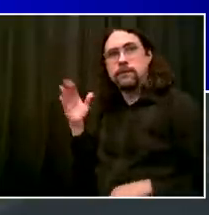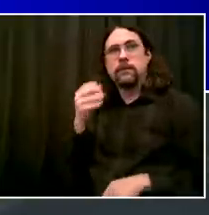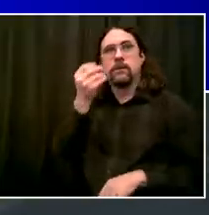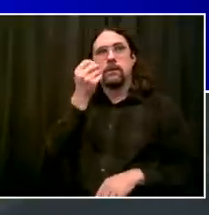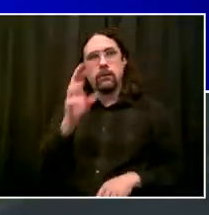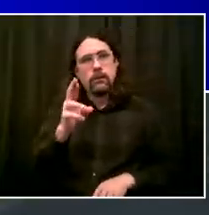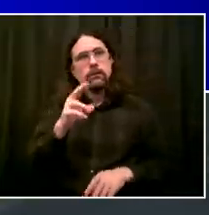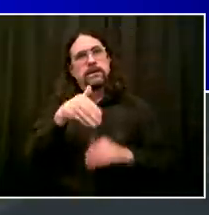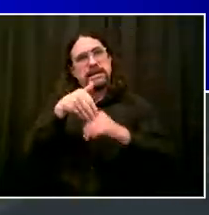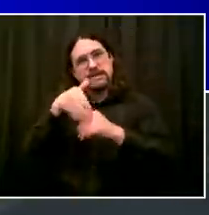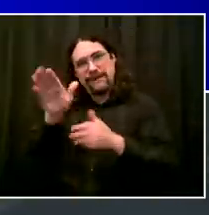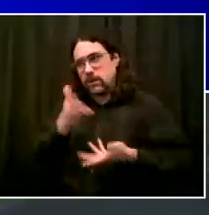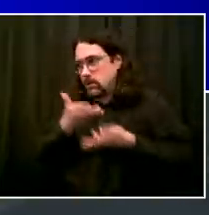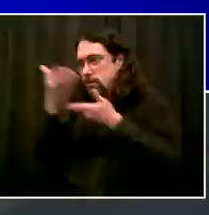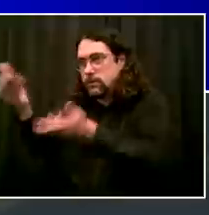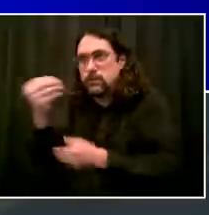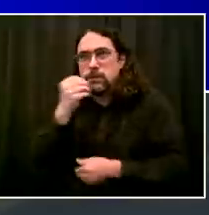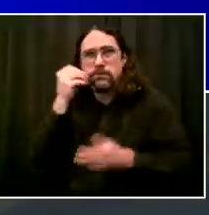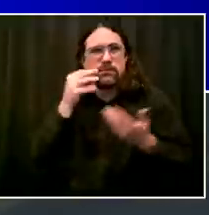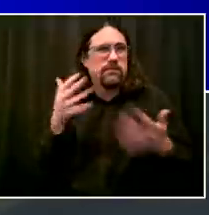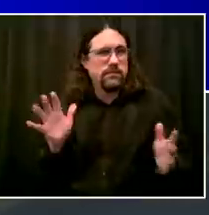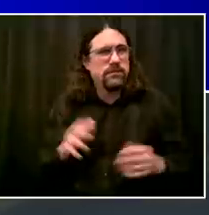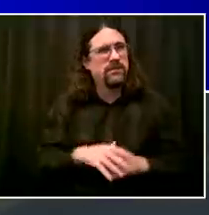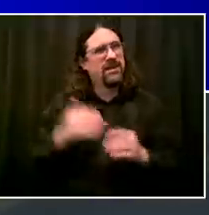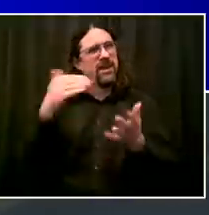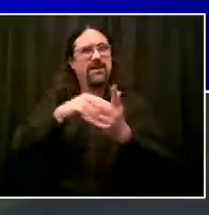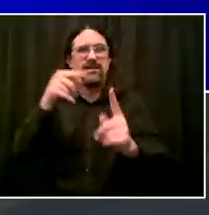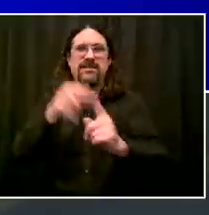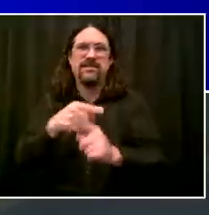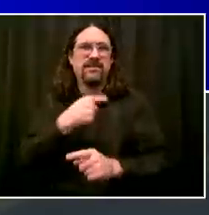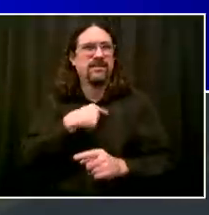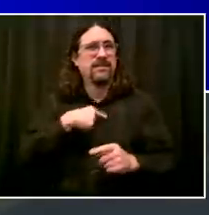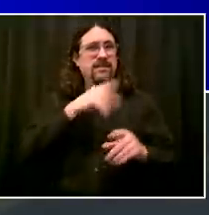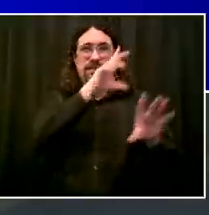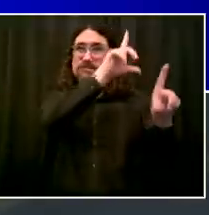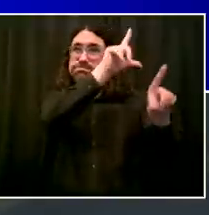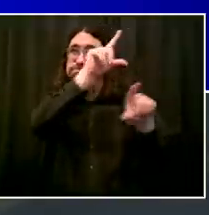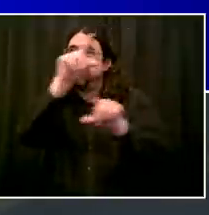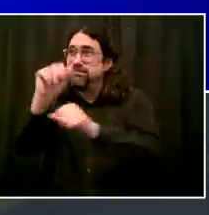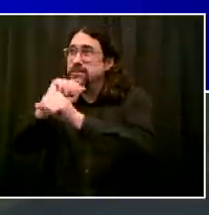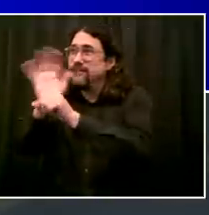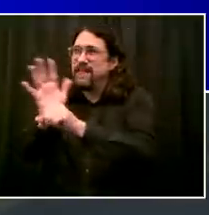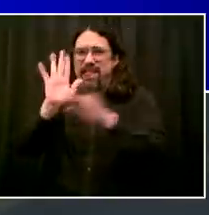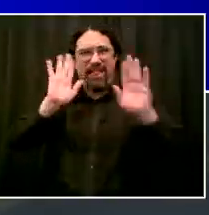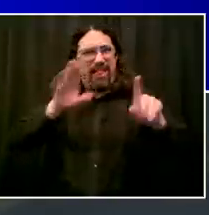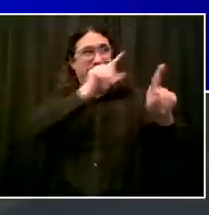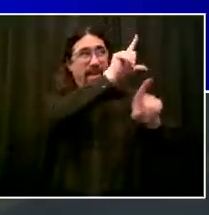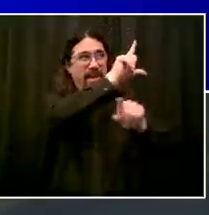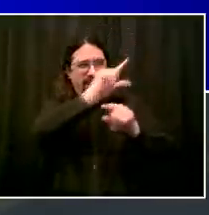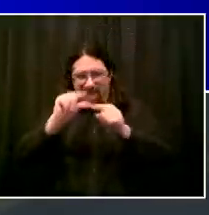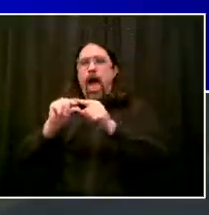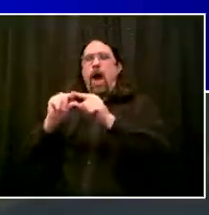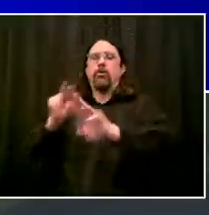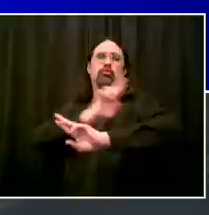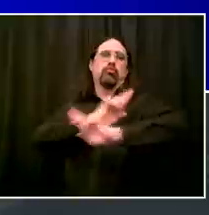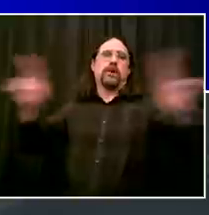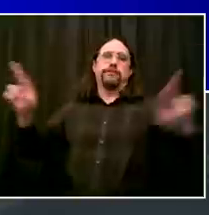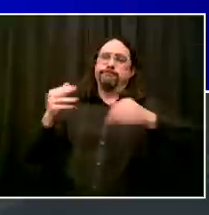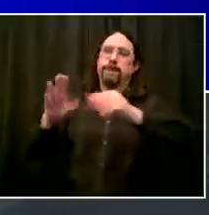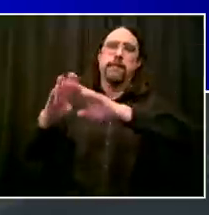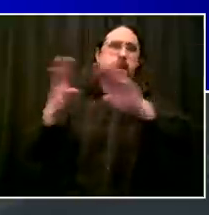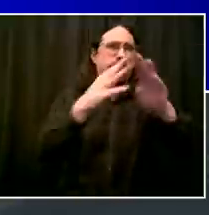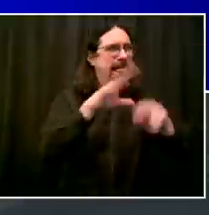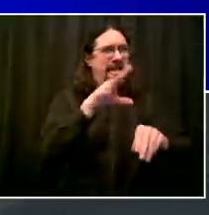distancing, stay safe. So the message is as simple as it could be. Take out, don't hang out. I want to give credit